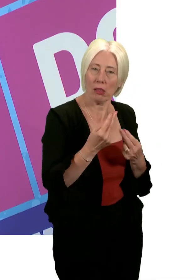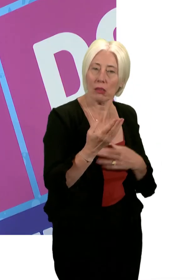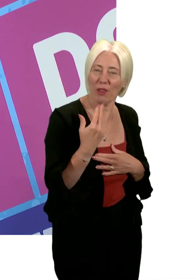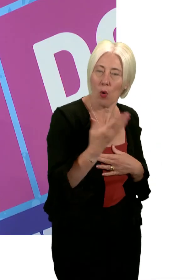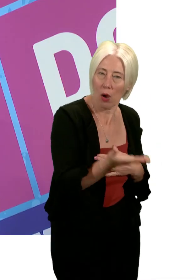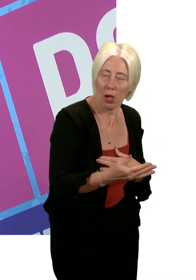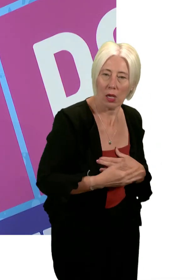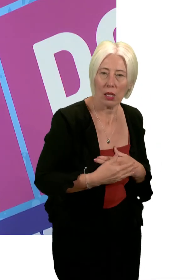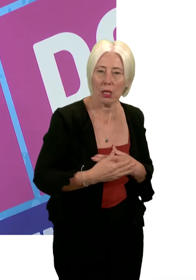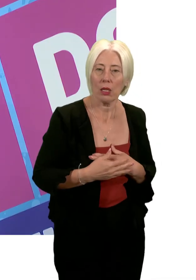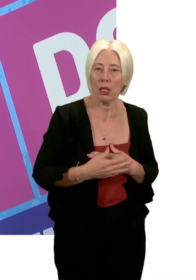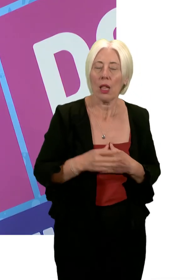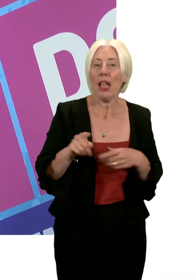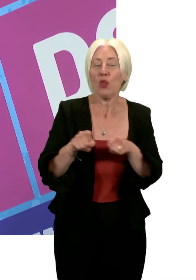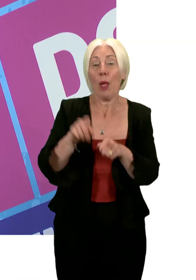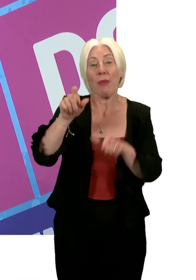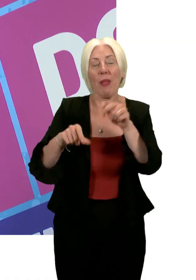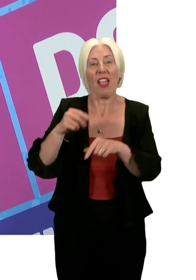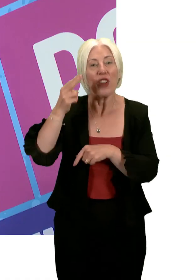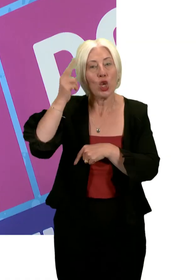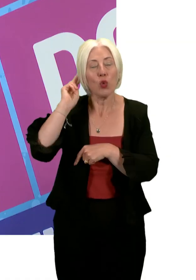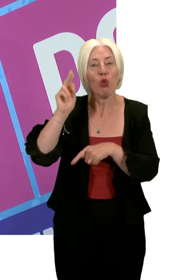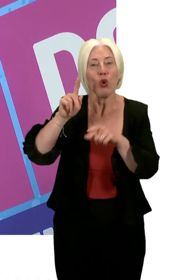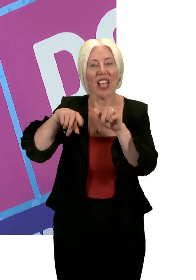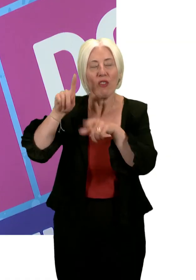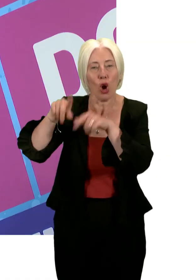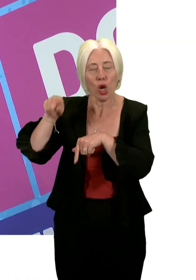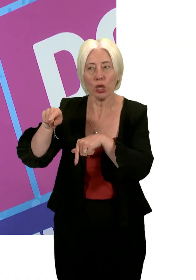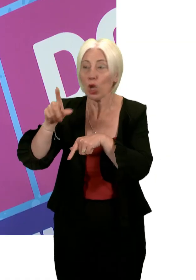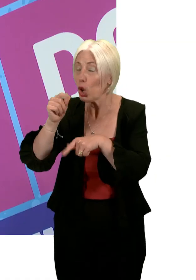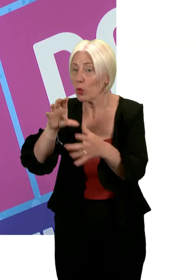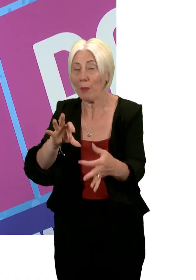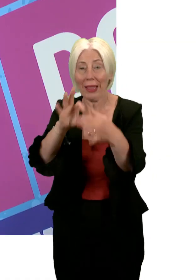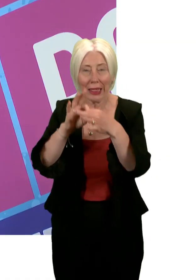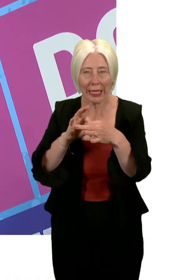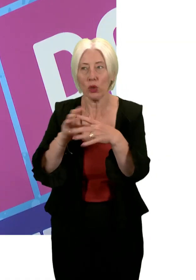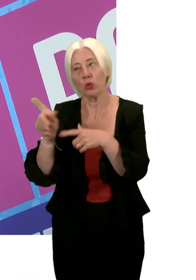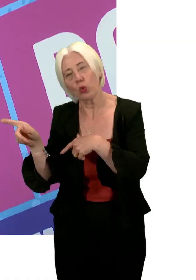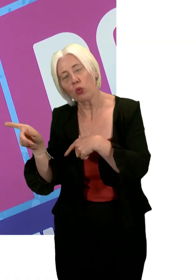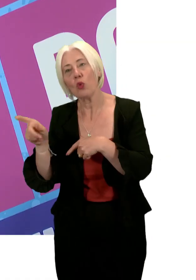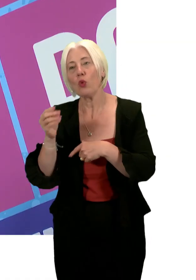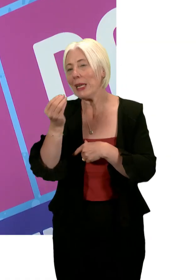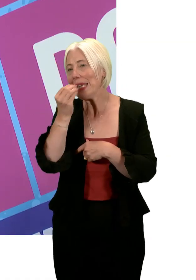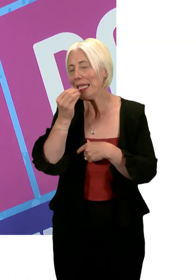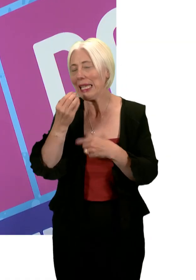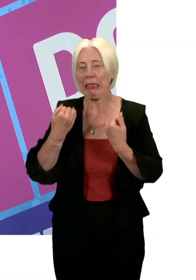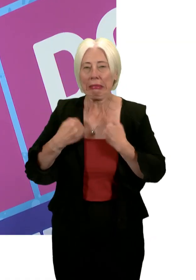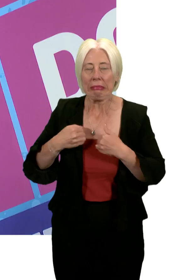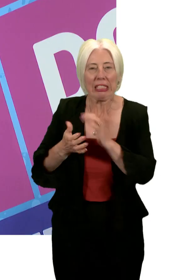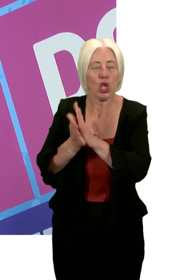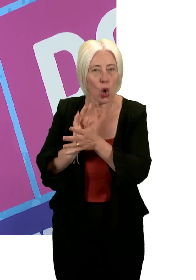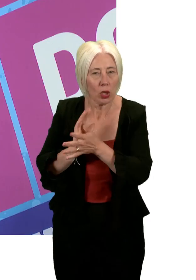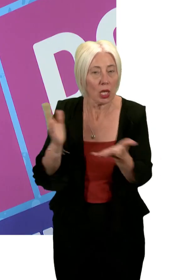terms of neurodiverse, I suppose it does link into eating disorders as well. So, okay, who wants to go first